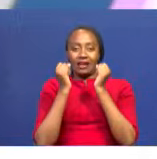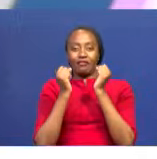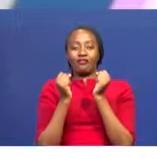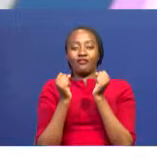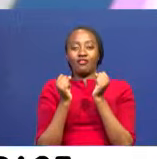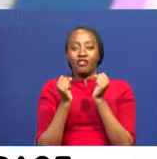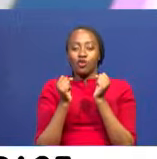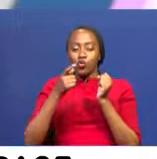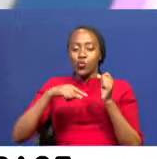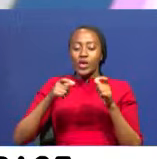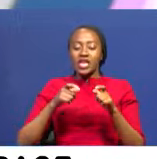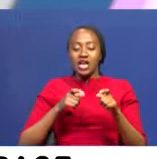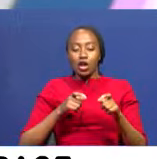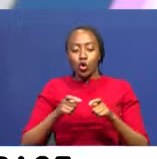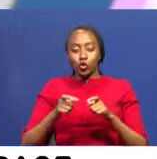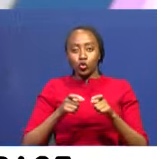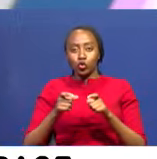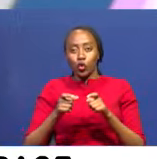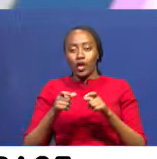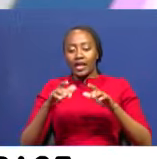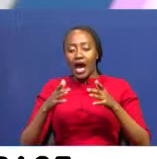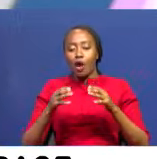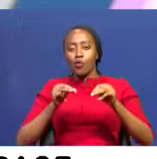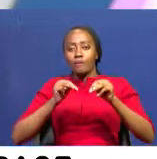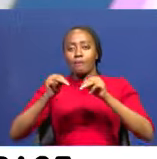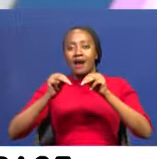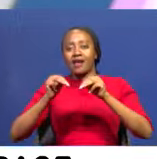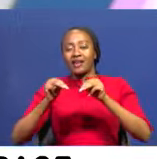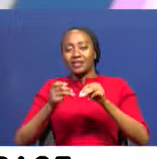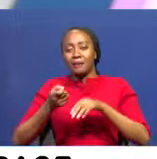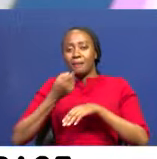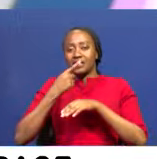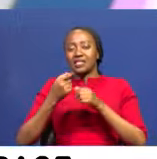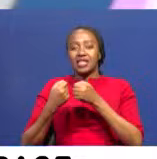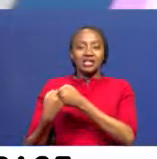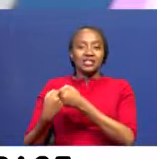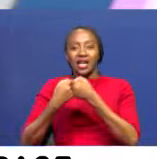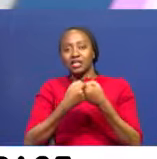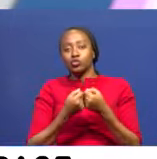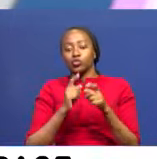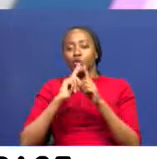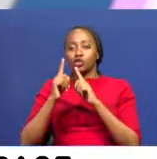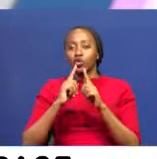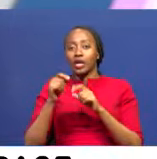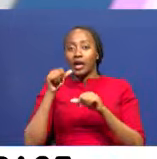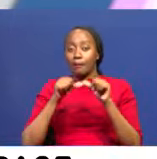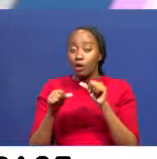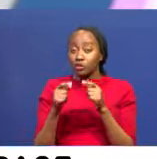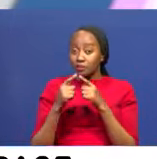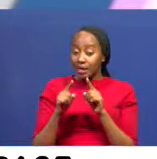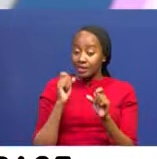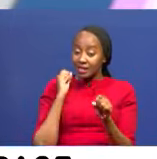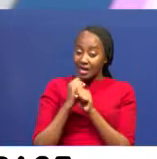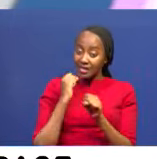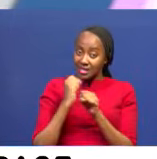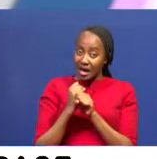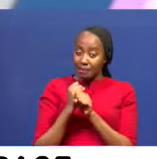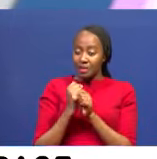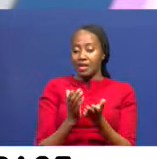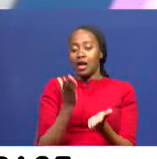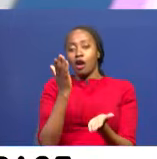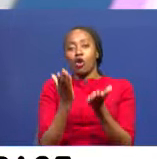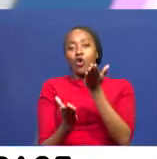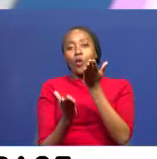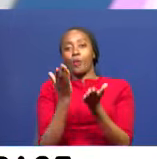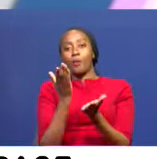or our controls in terms of how we manage our medicines and the challenges that you're talking about, they are being done in a way that is